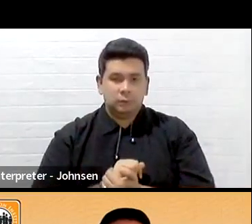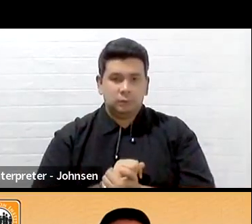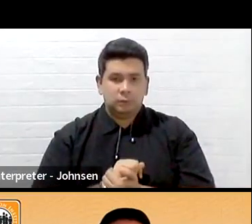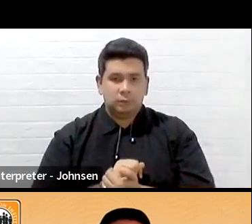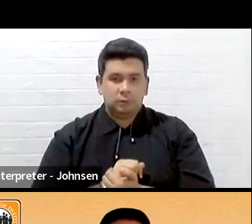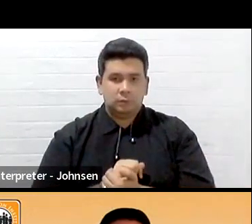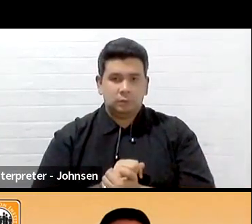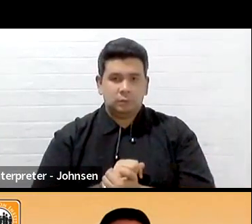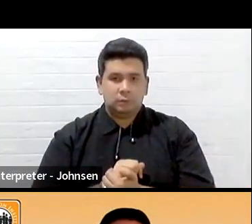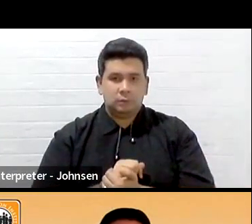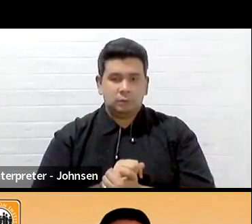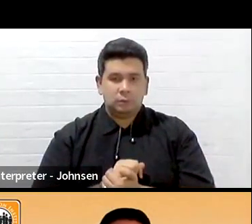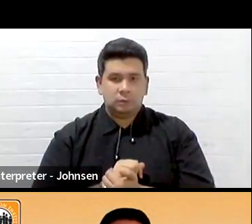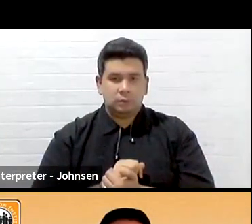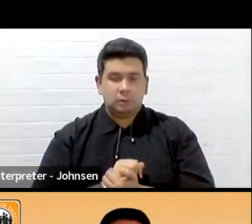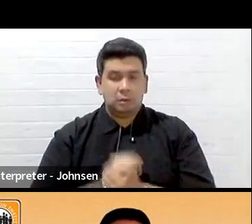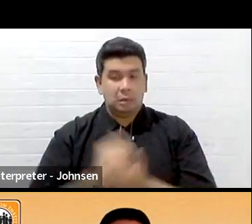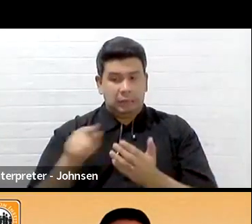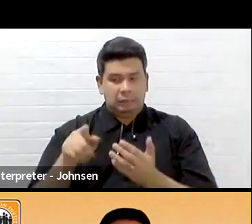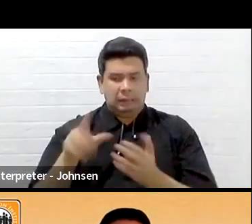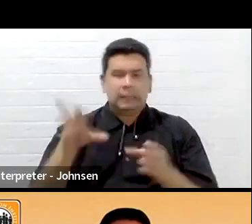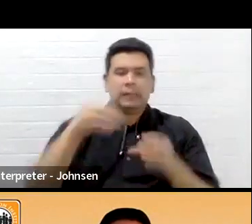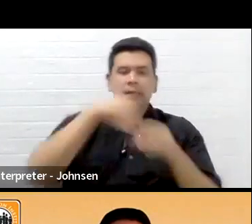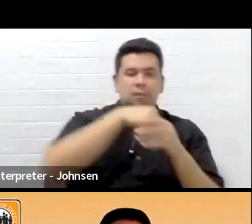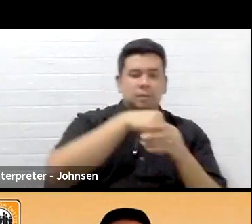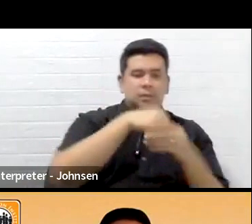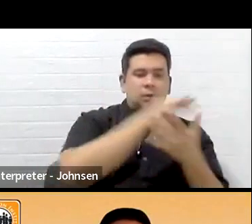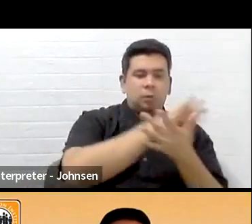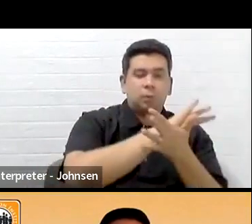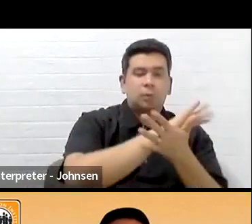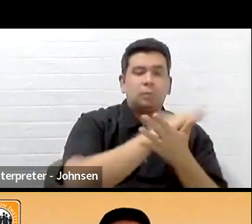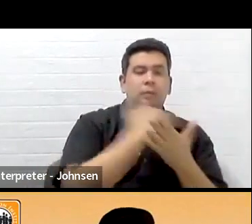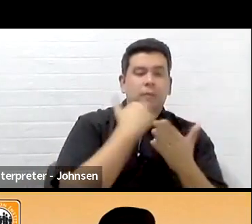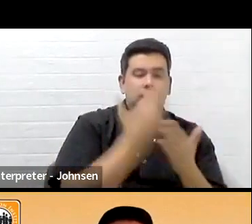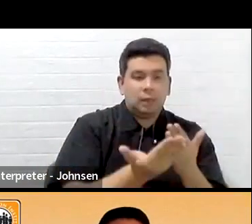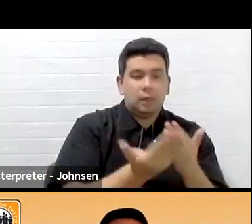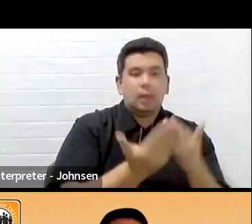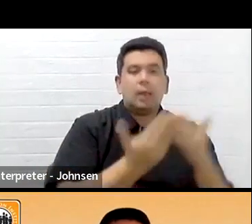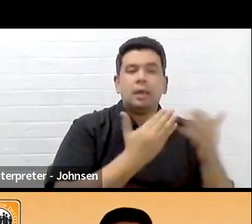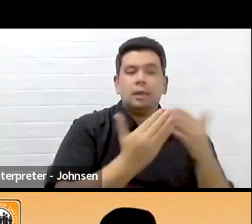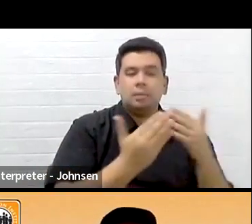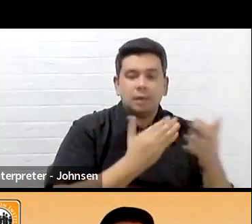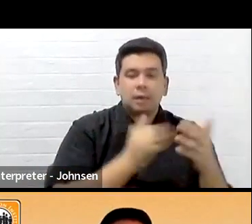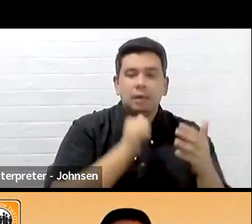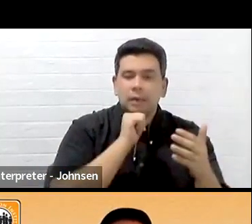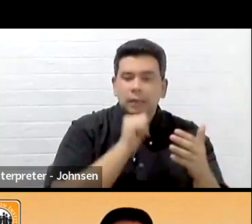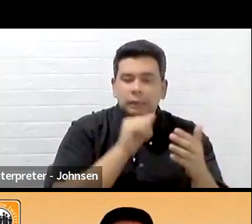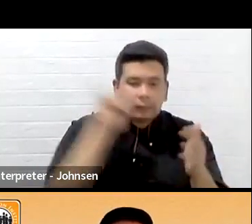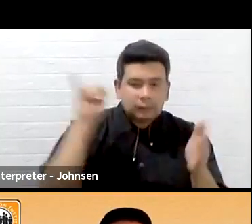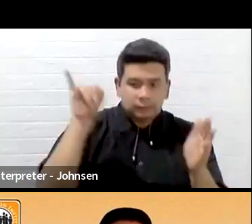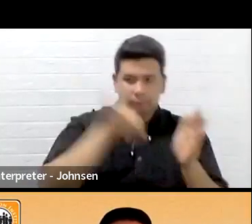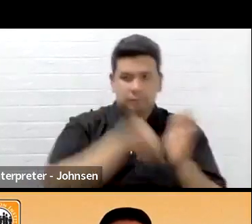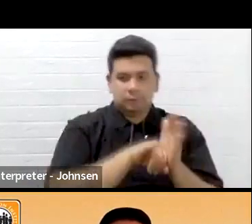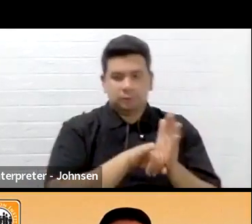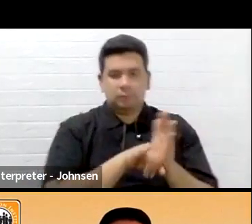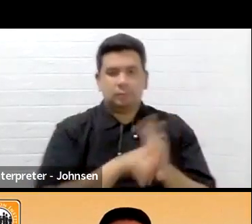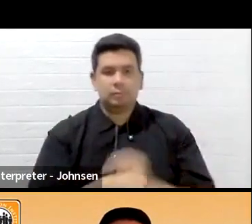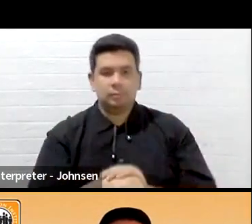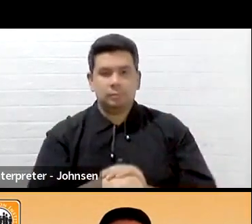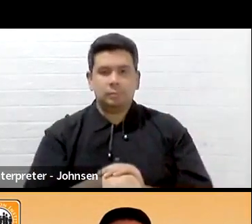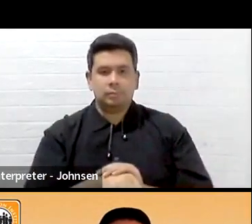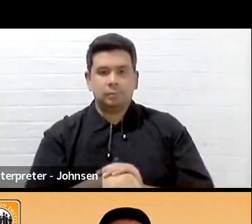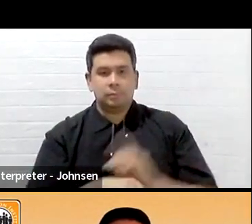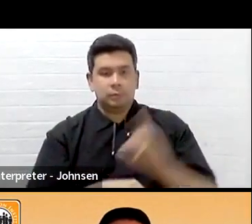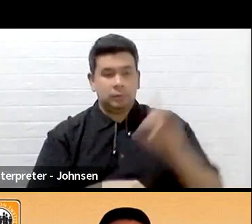COVID death kahit hindi siya positively identified. And that is why